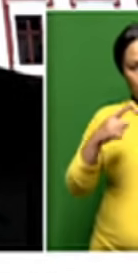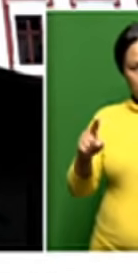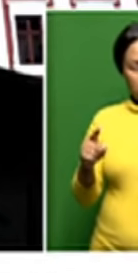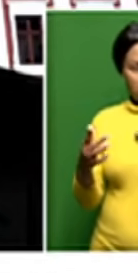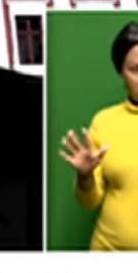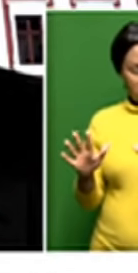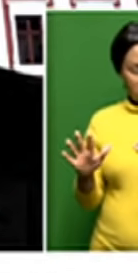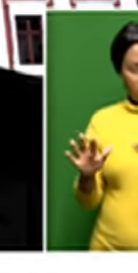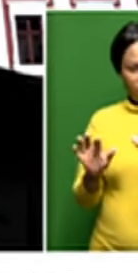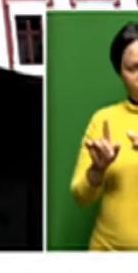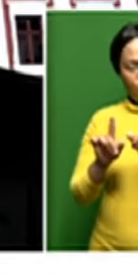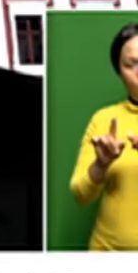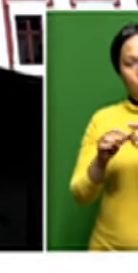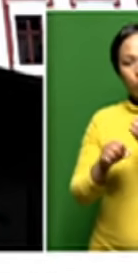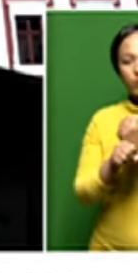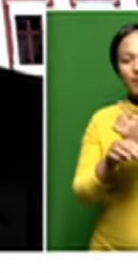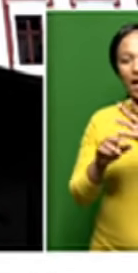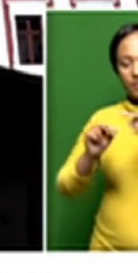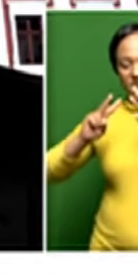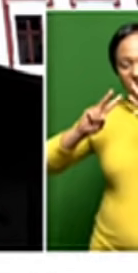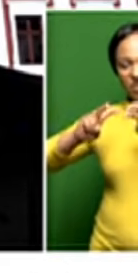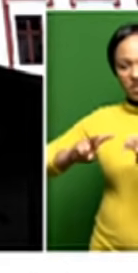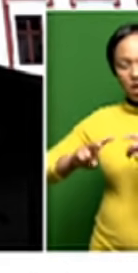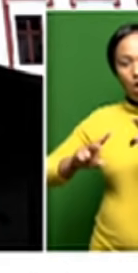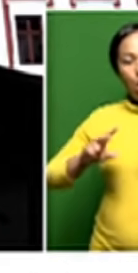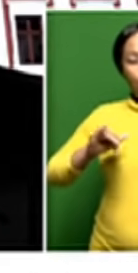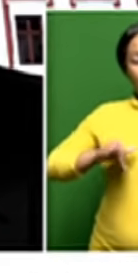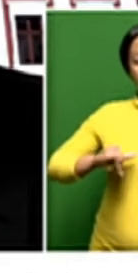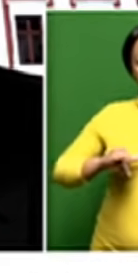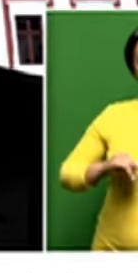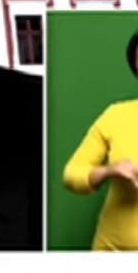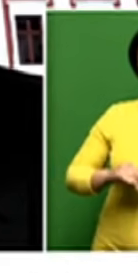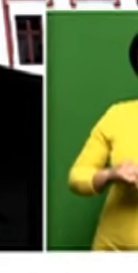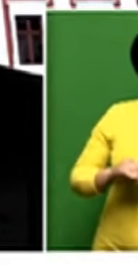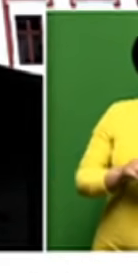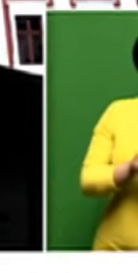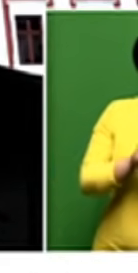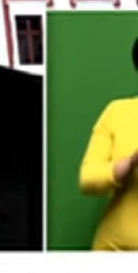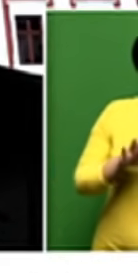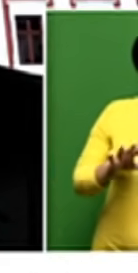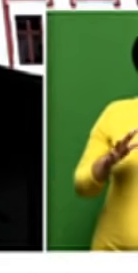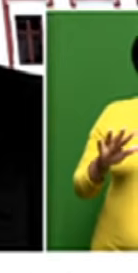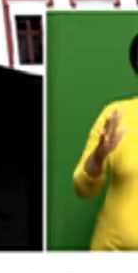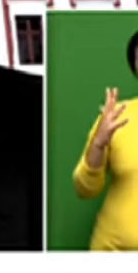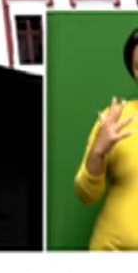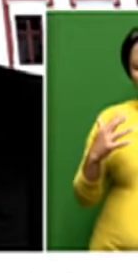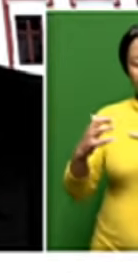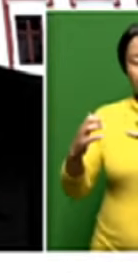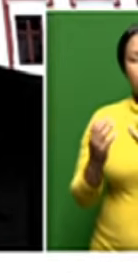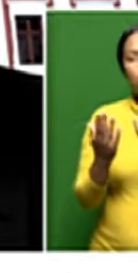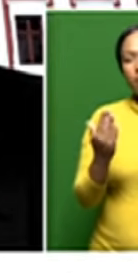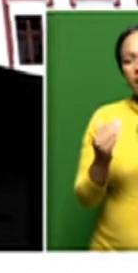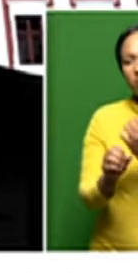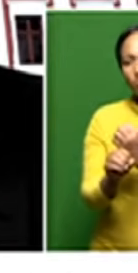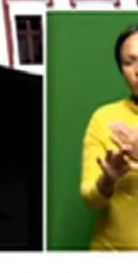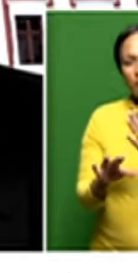for this inquiry to actually start, or are we still awaiting on this, the beginning of Parliament? So when do you expect that this will